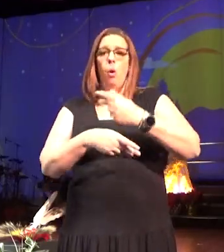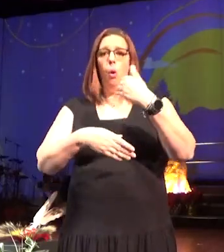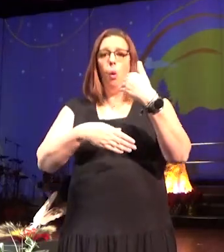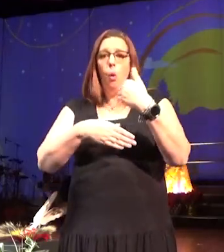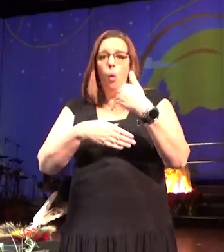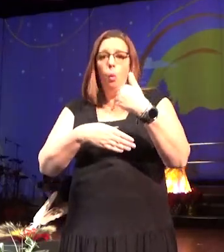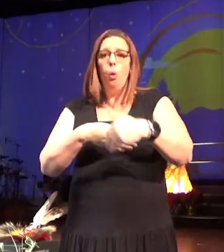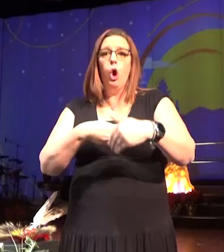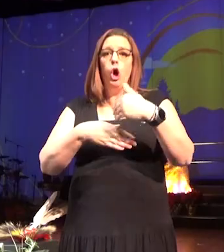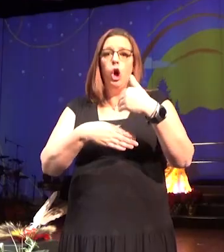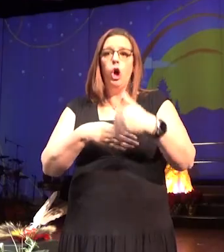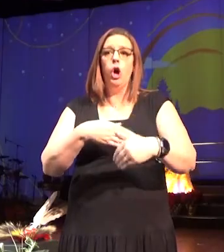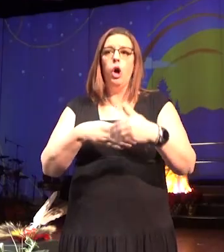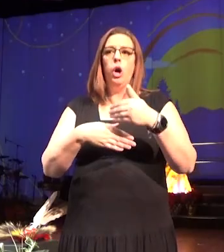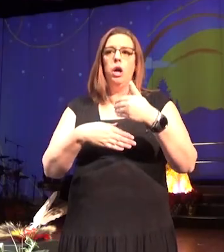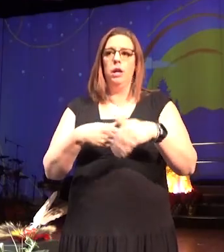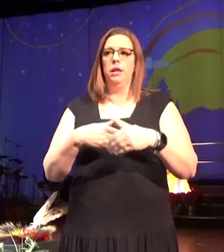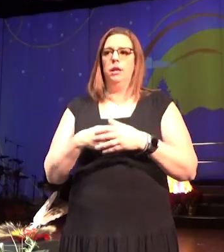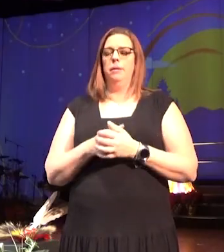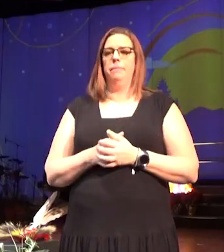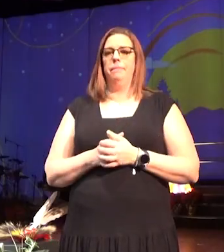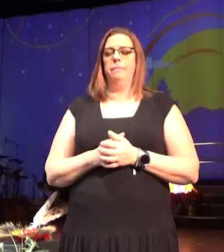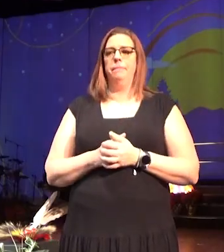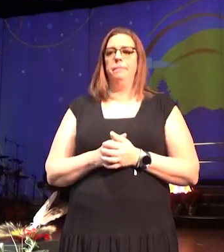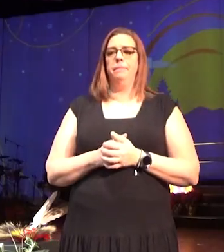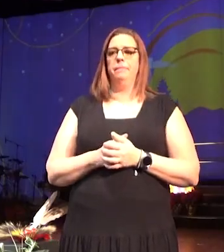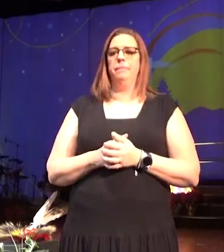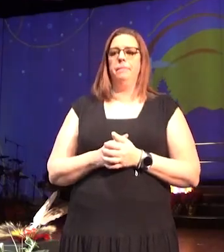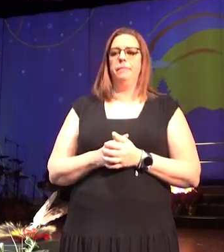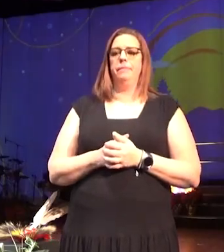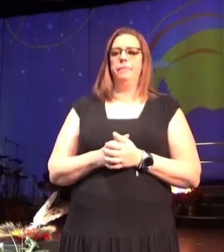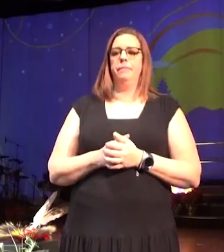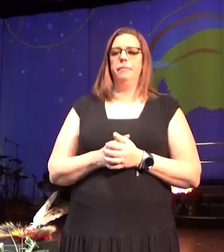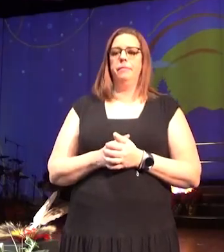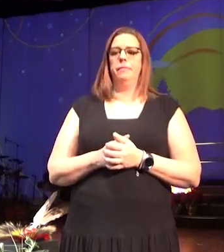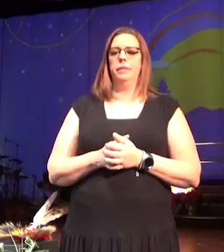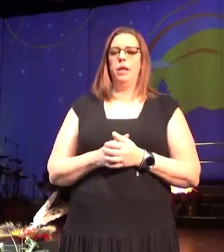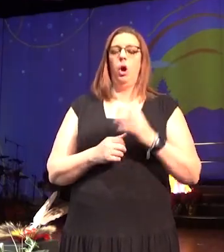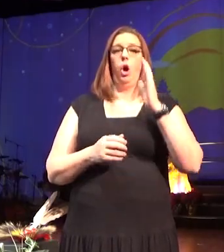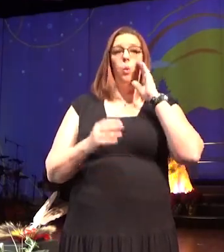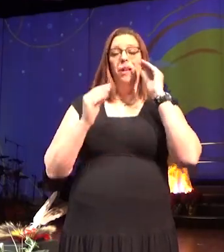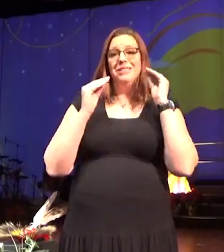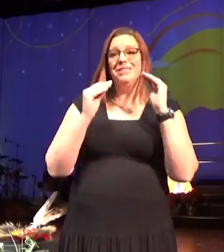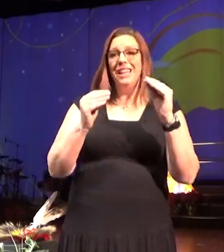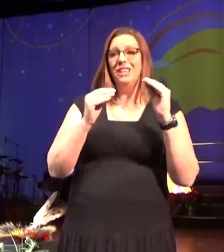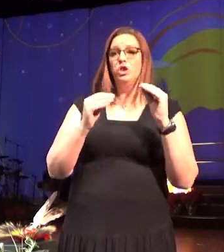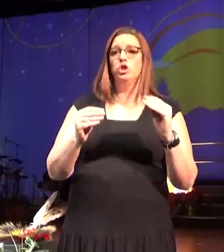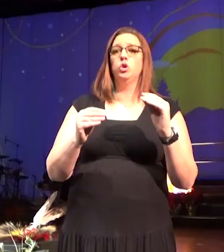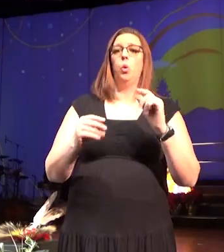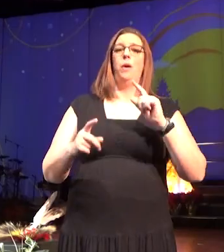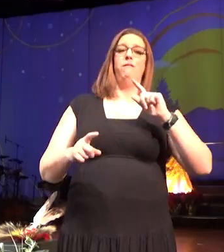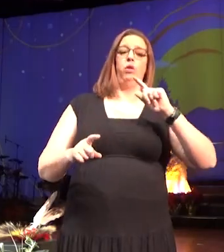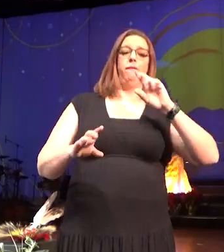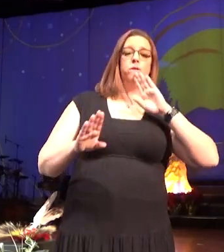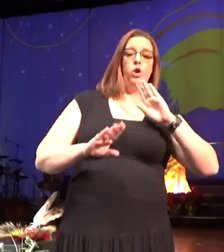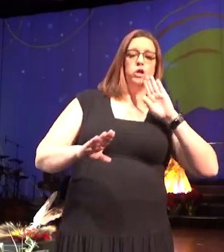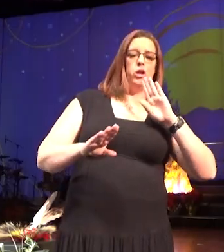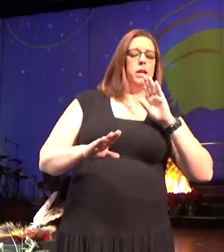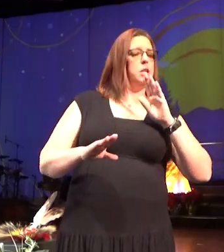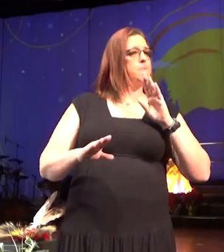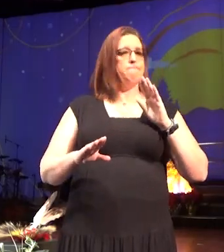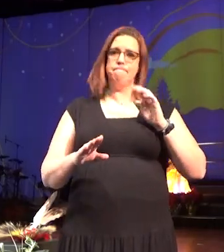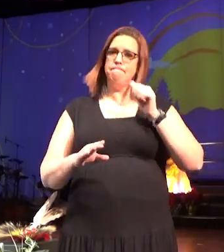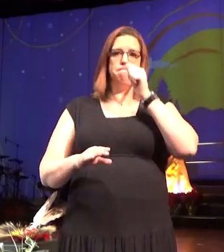to work hard. It will teach you when you get frustrated to keep going again. And by the time